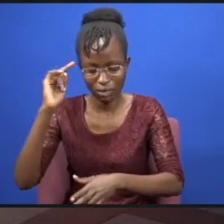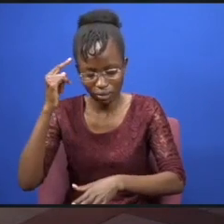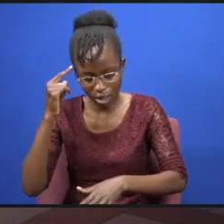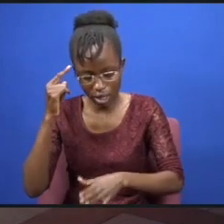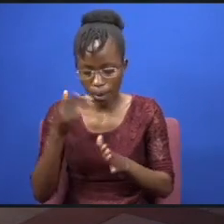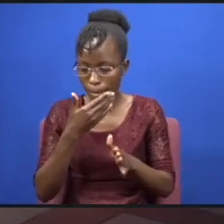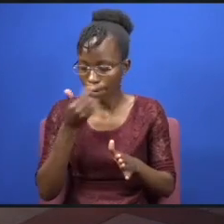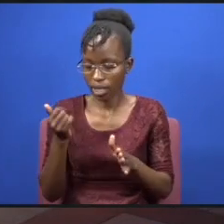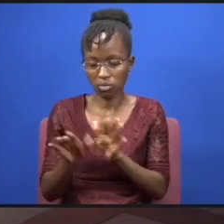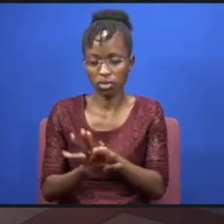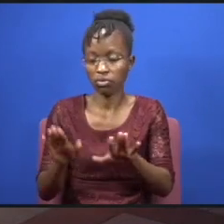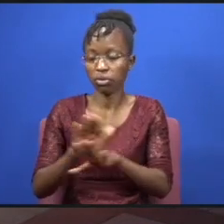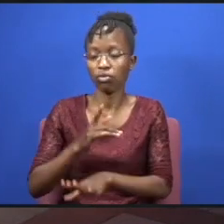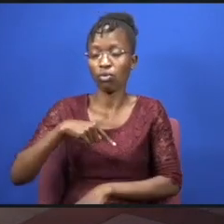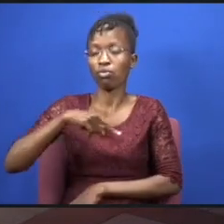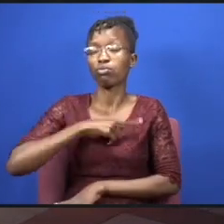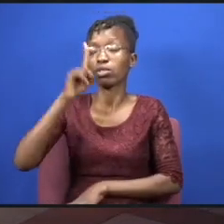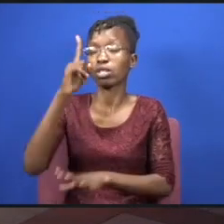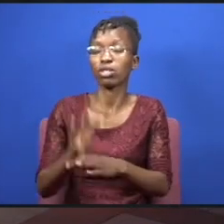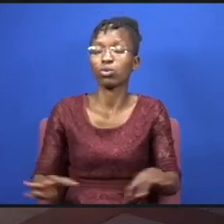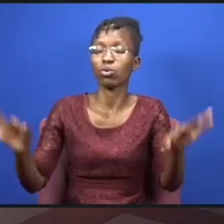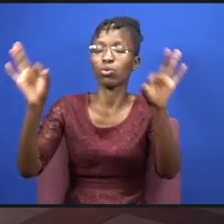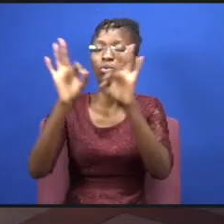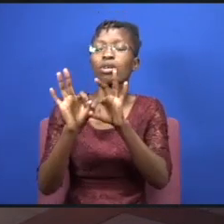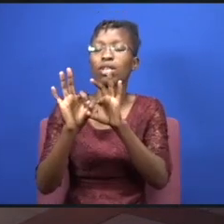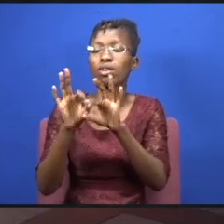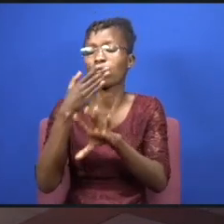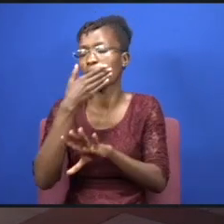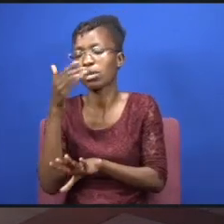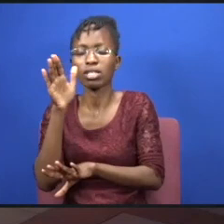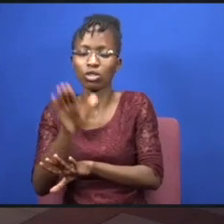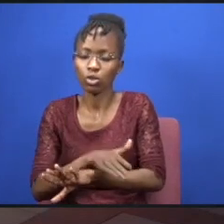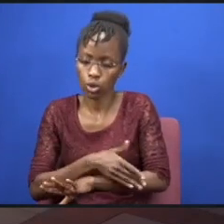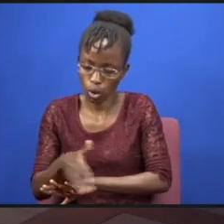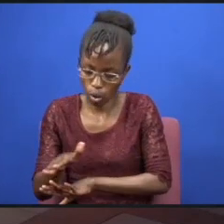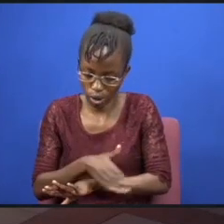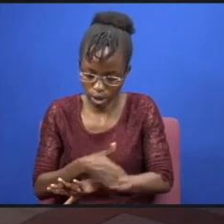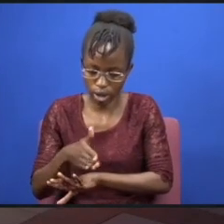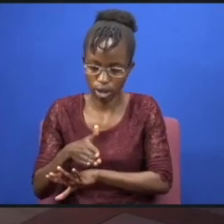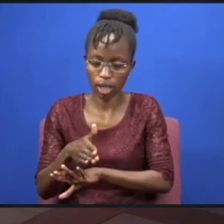our lives. He deserves it. He deserves the best songs. He deserves. You are deserving, O